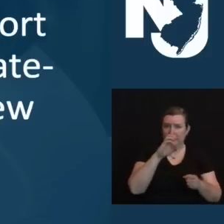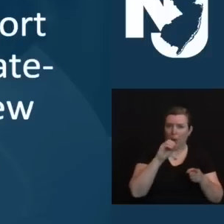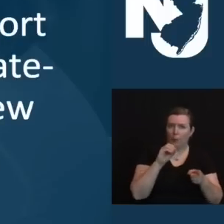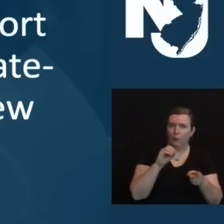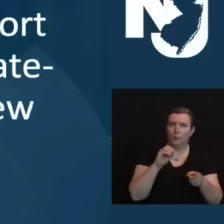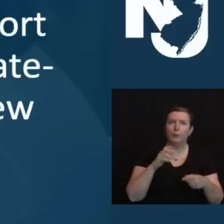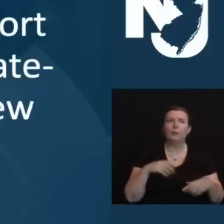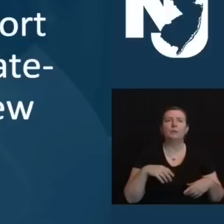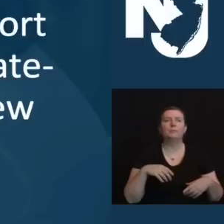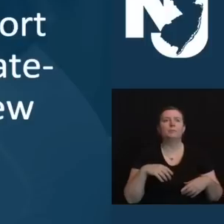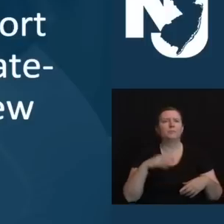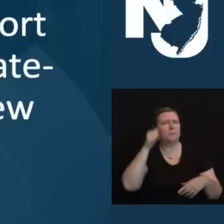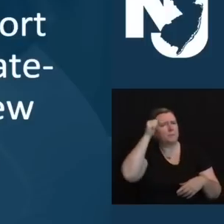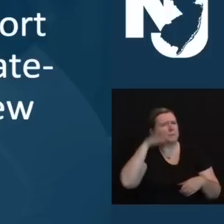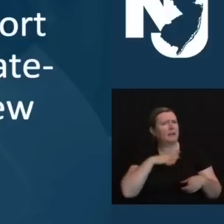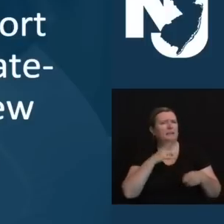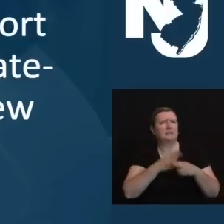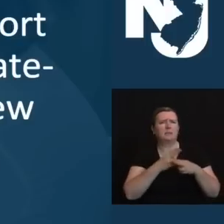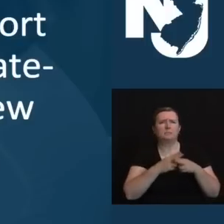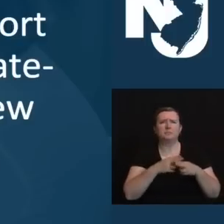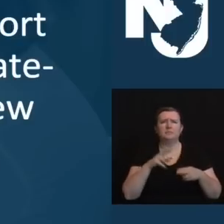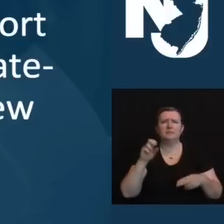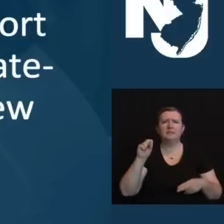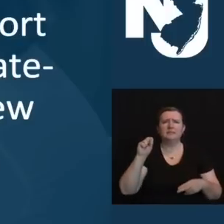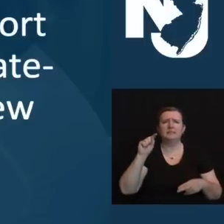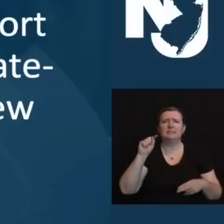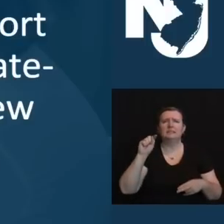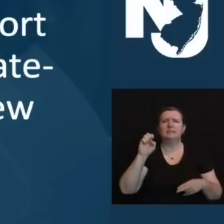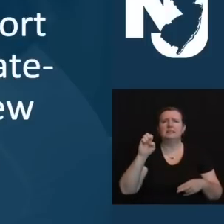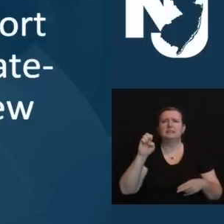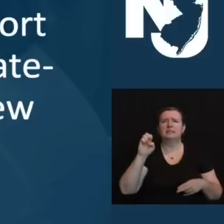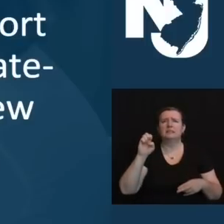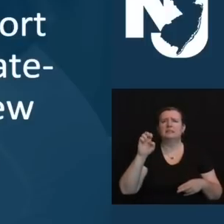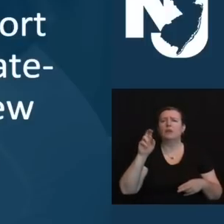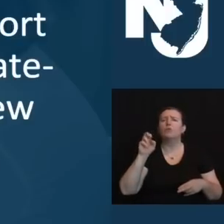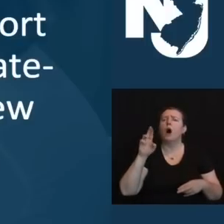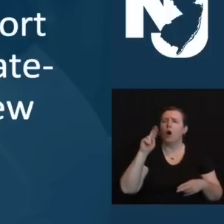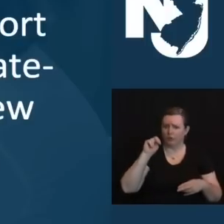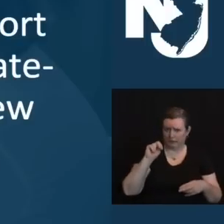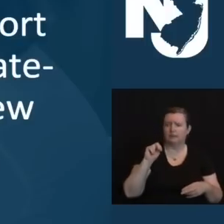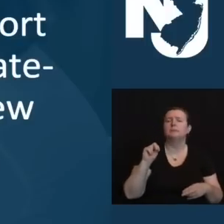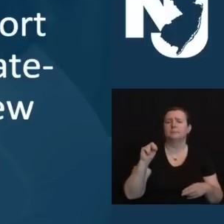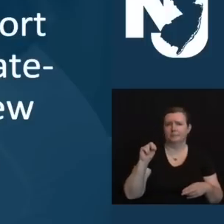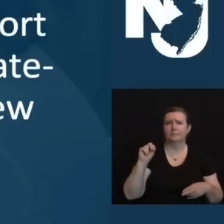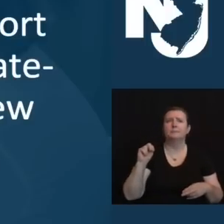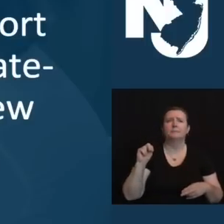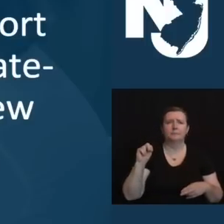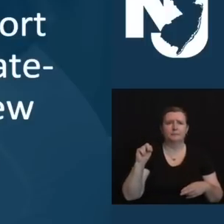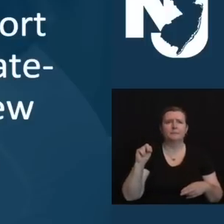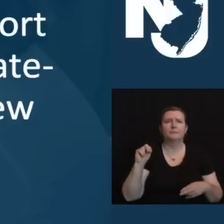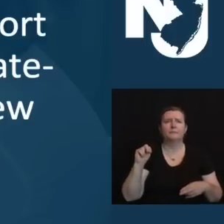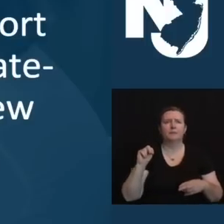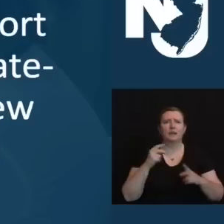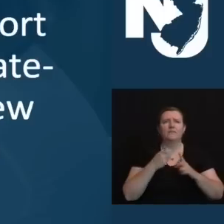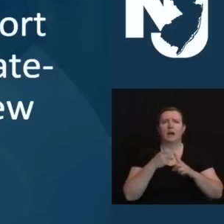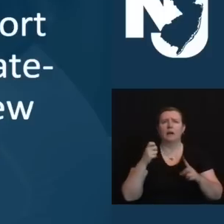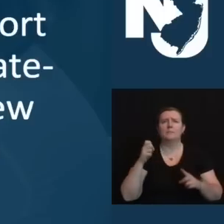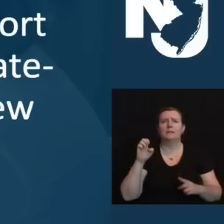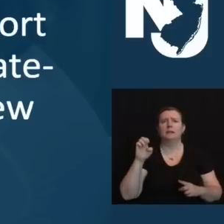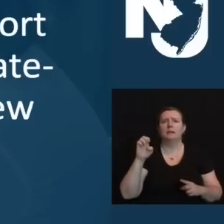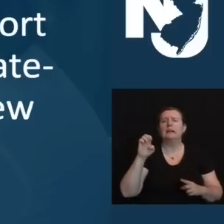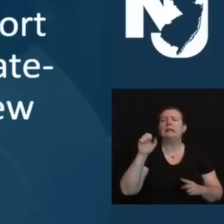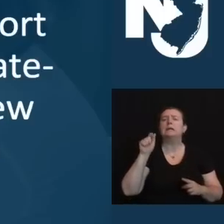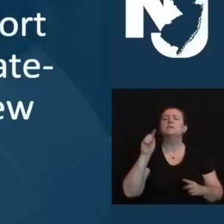Madhu Stemmerman, who is alongside her husband, Andrew Stemmerman, of Eatontown-based